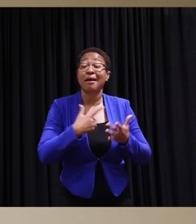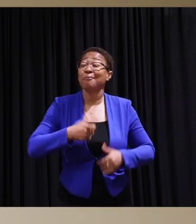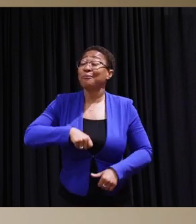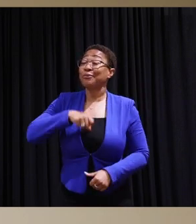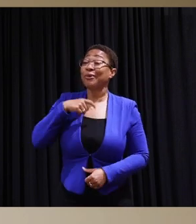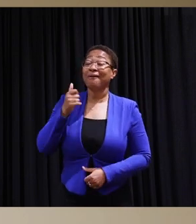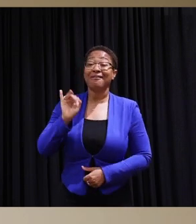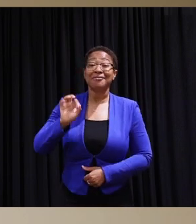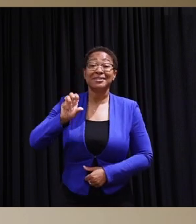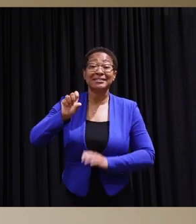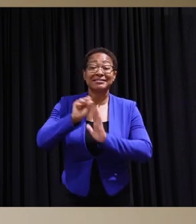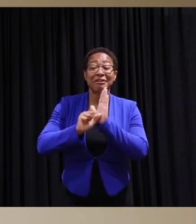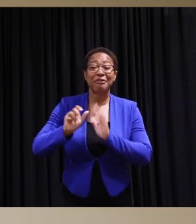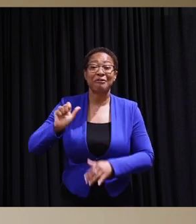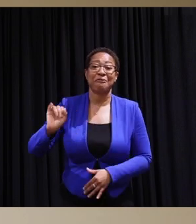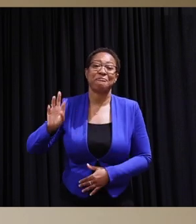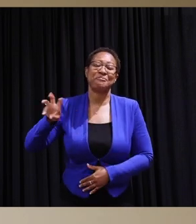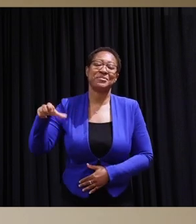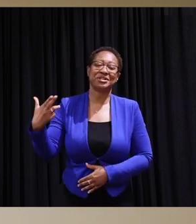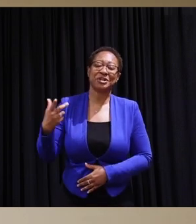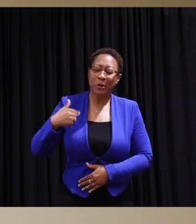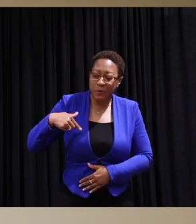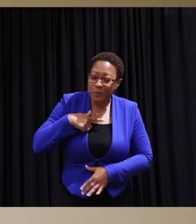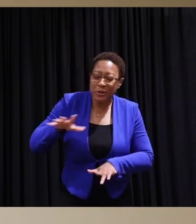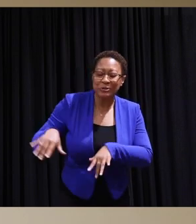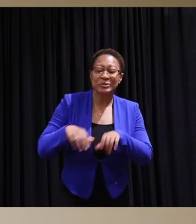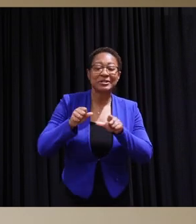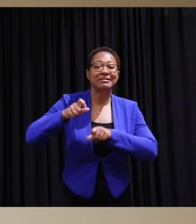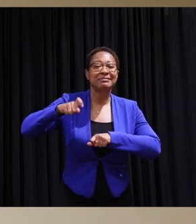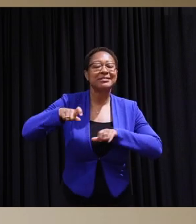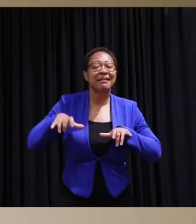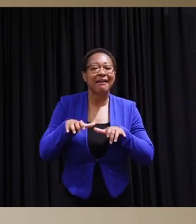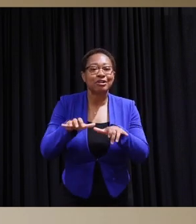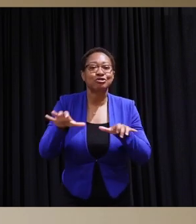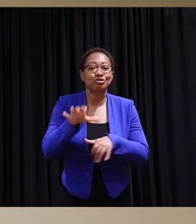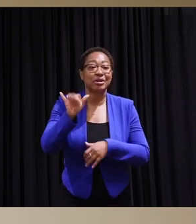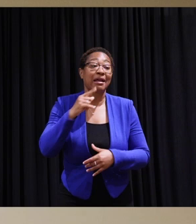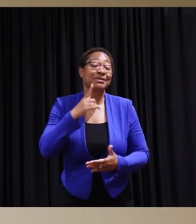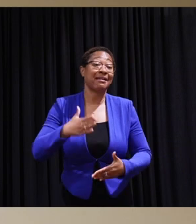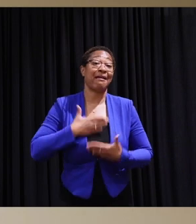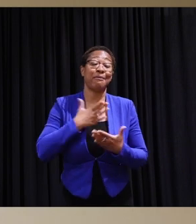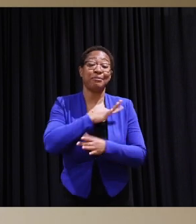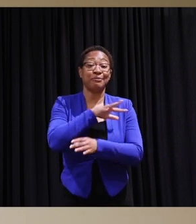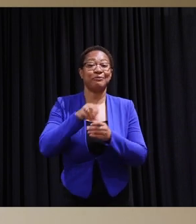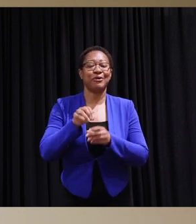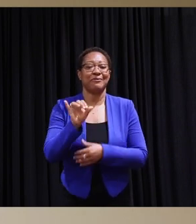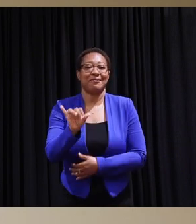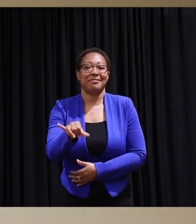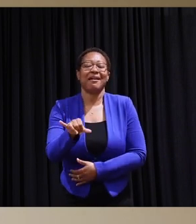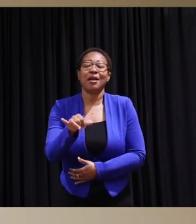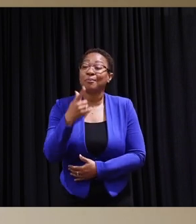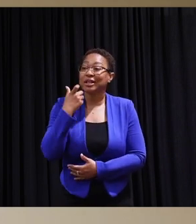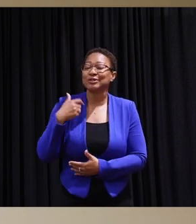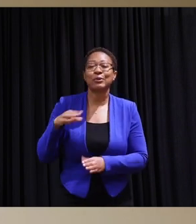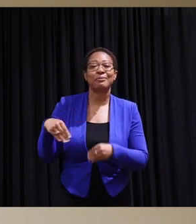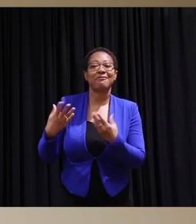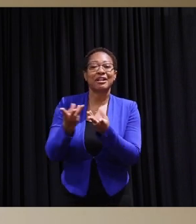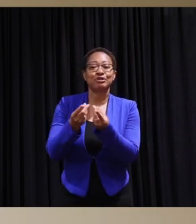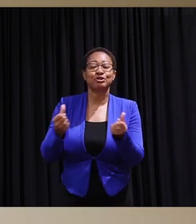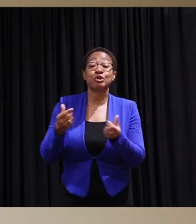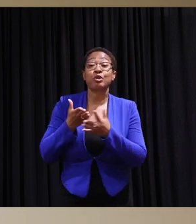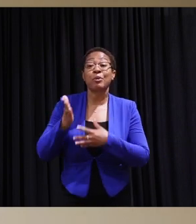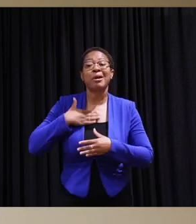Michigan took the necessary actions to do that, and I was happy to be a part of the solution through